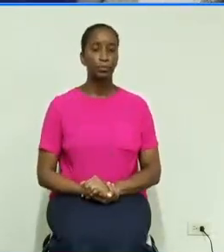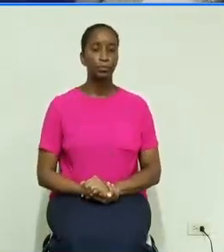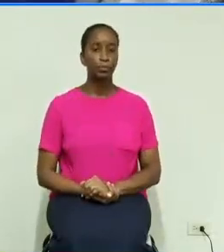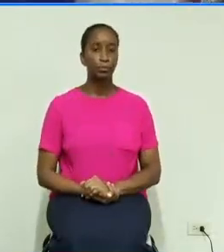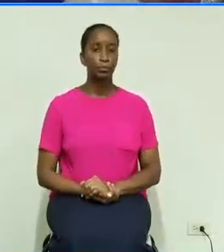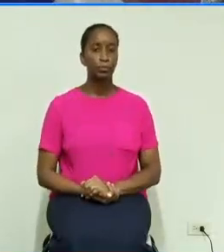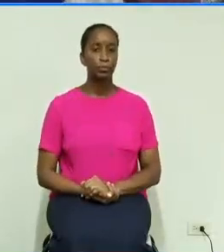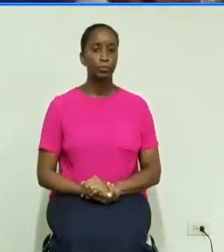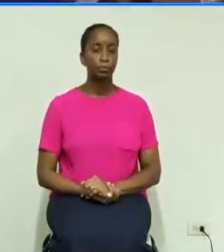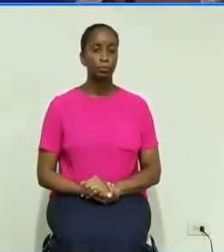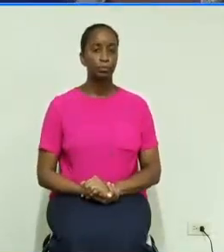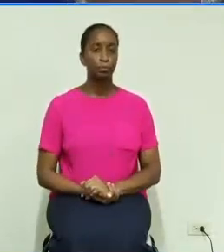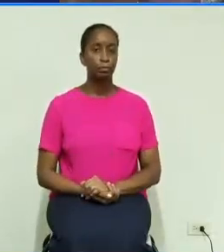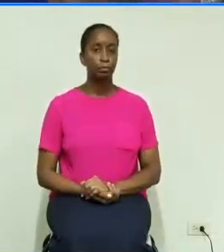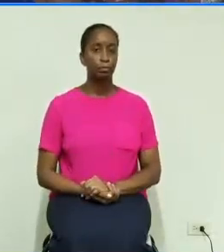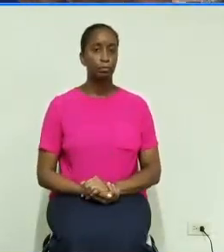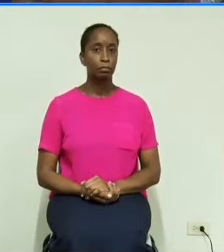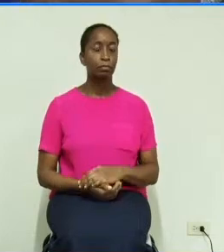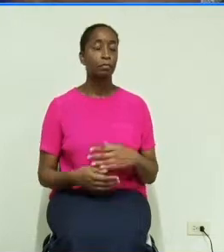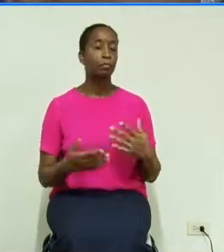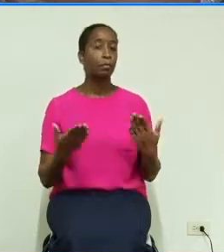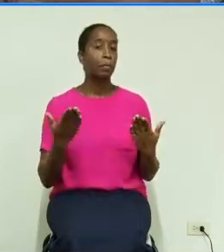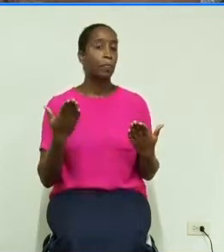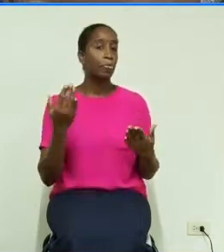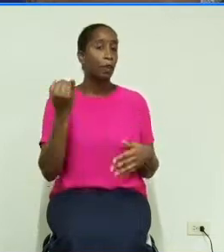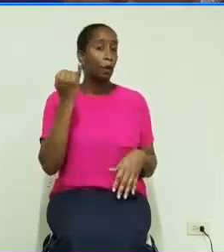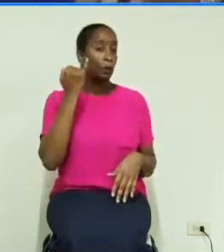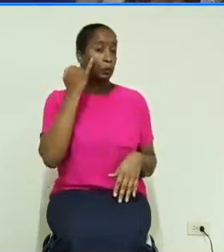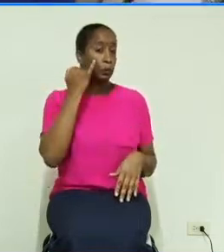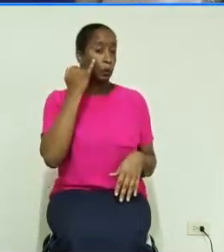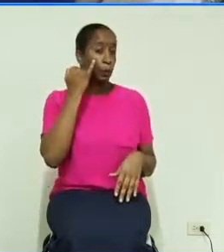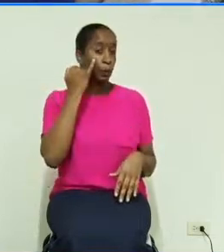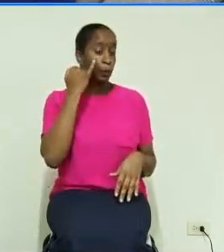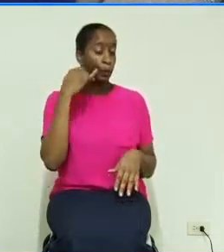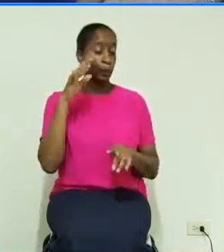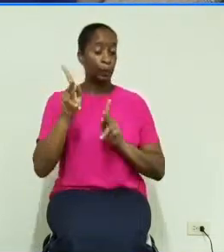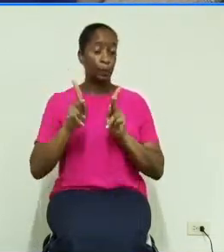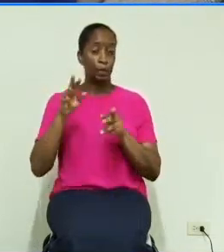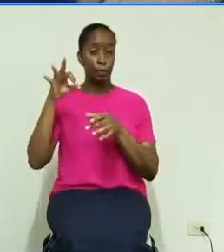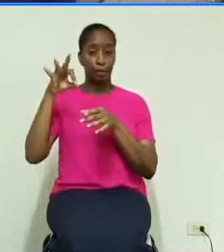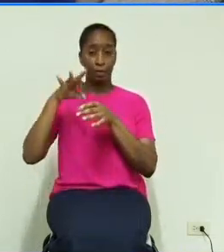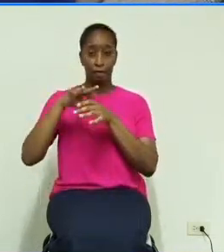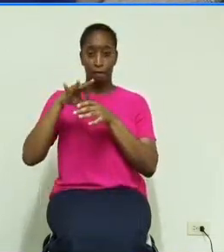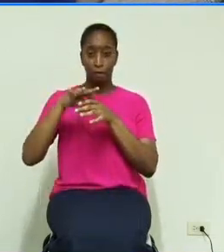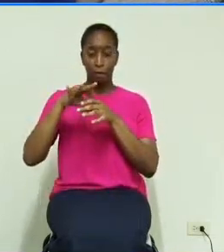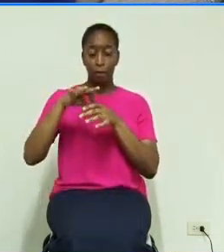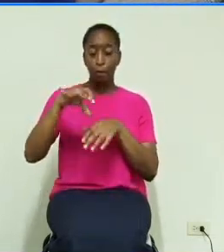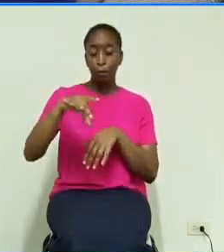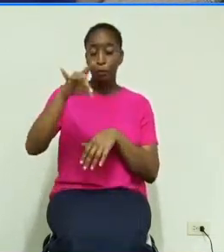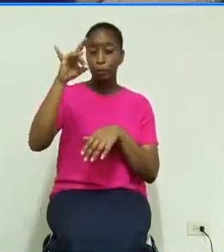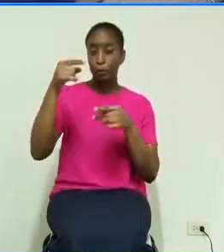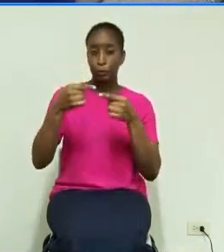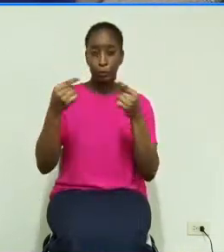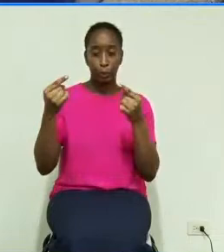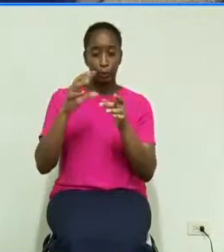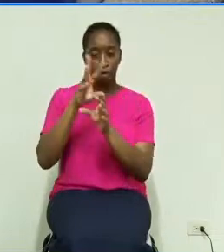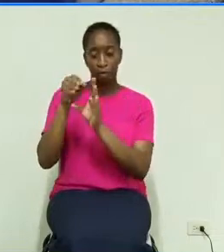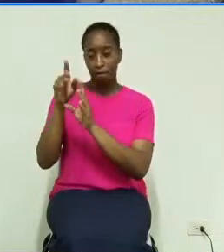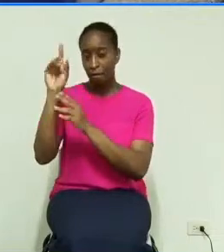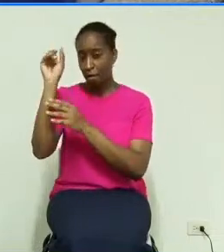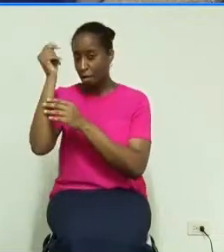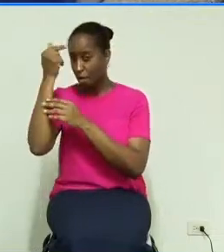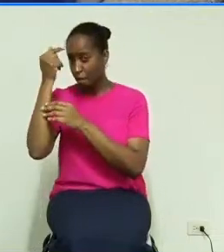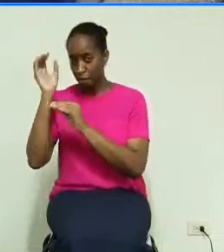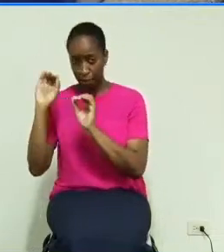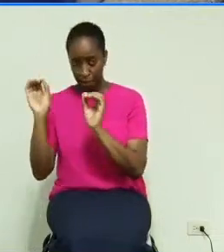general elections, 6 senators should be appointed by the president acting in her discretion, or his discretion as the case